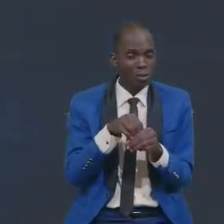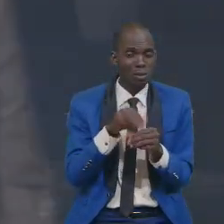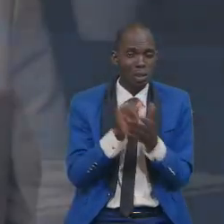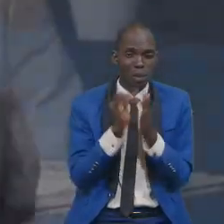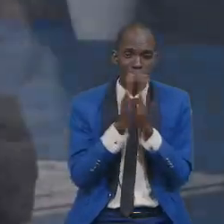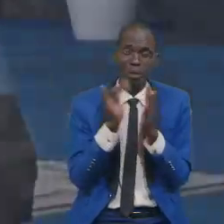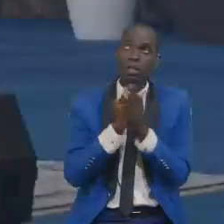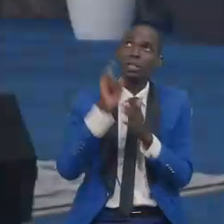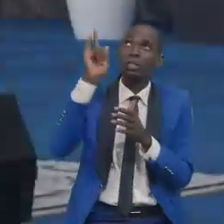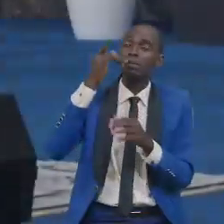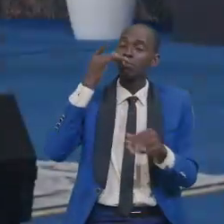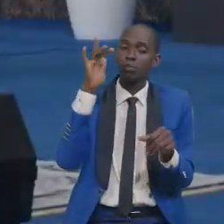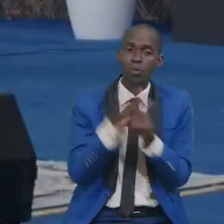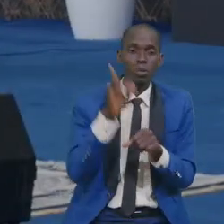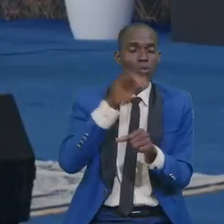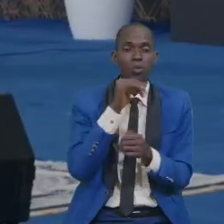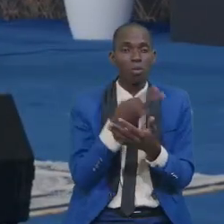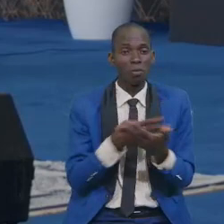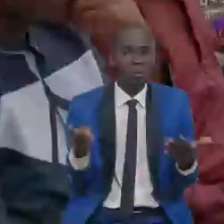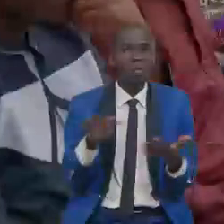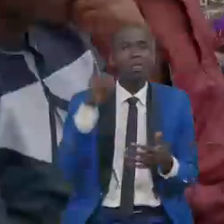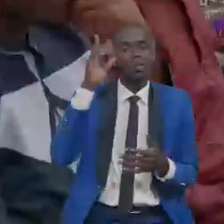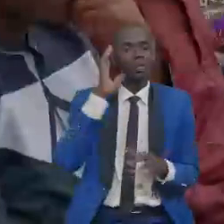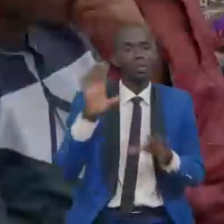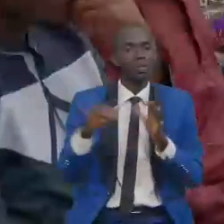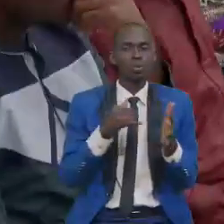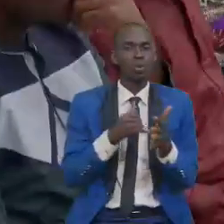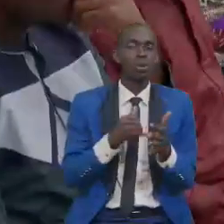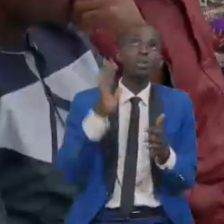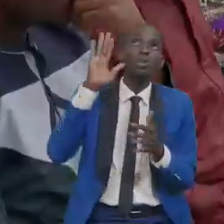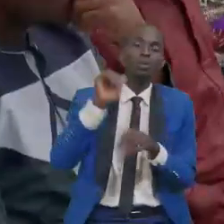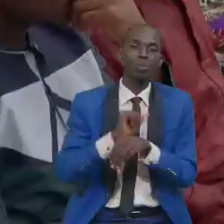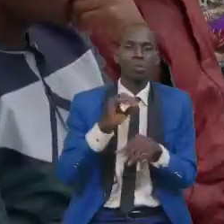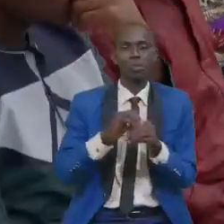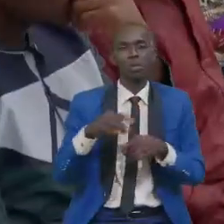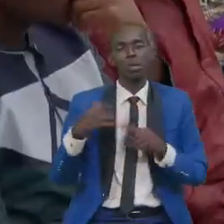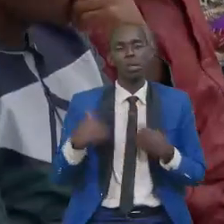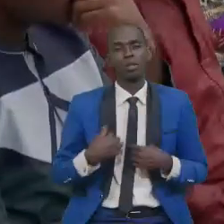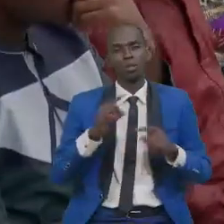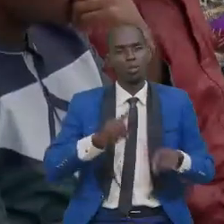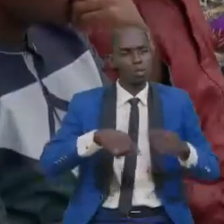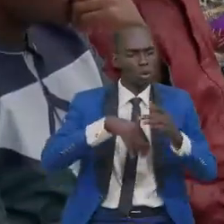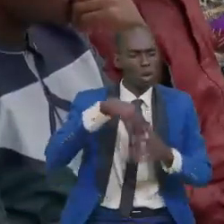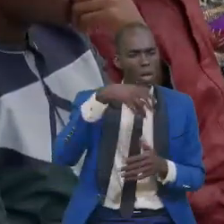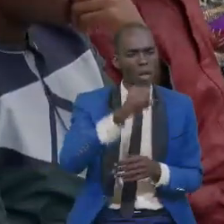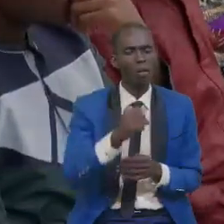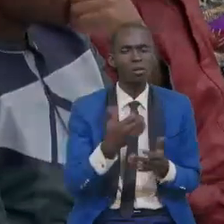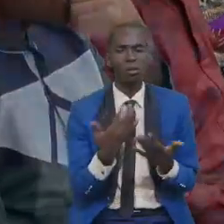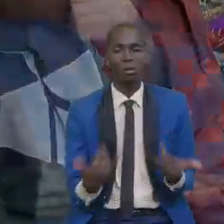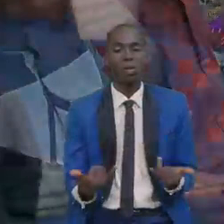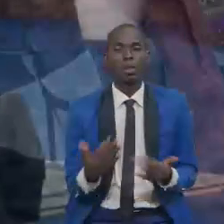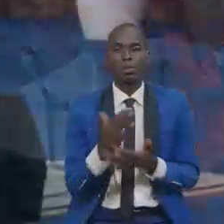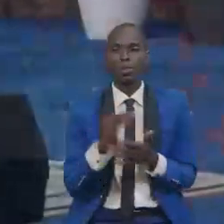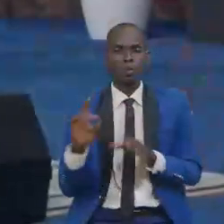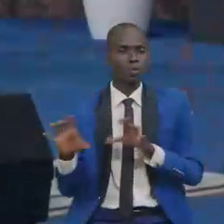cannot fail he will do a walk in your heart you go out now and somebody does something to spray the splash